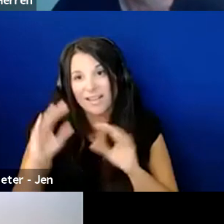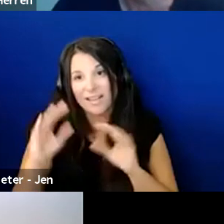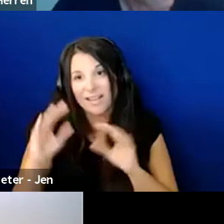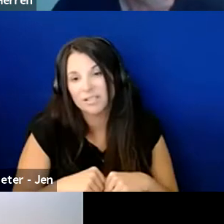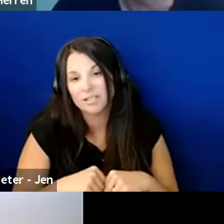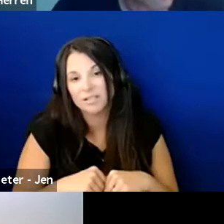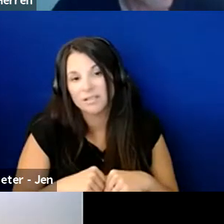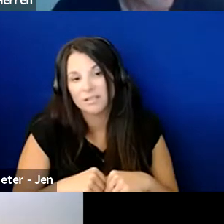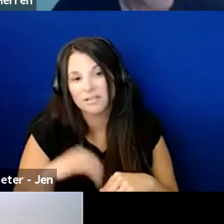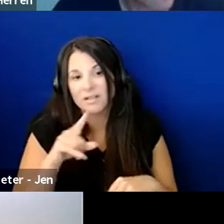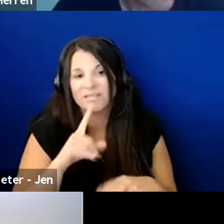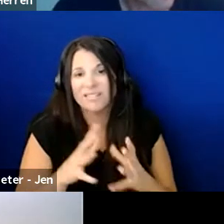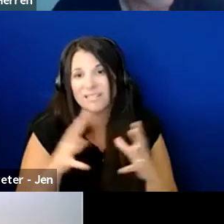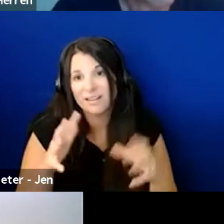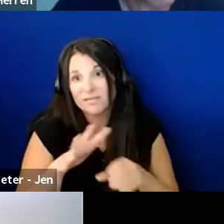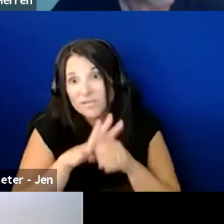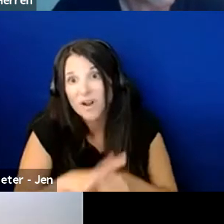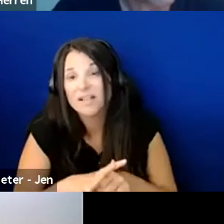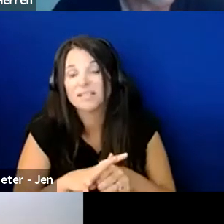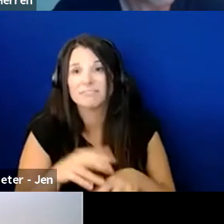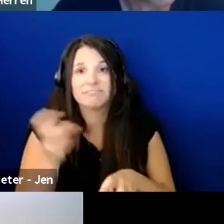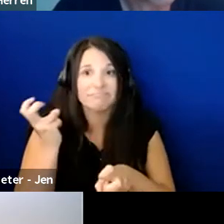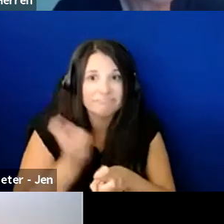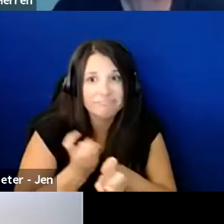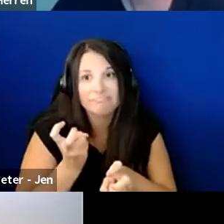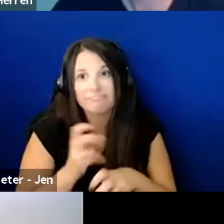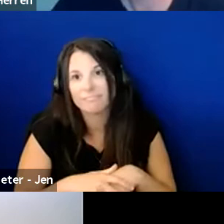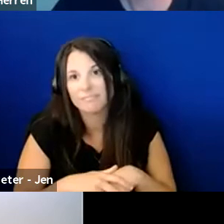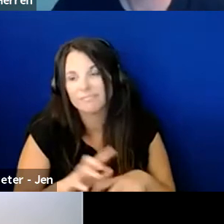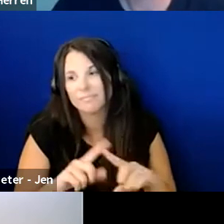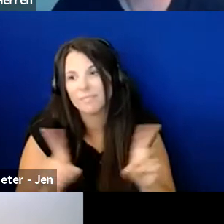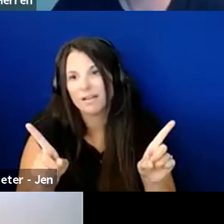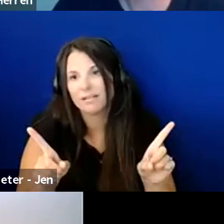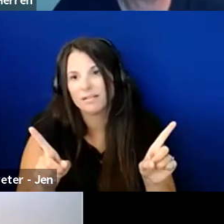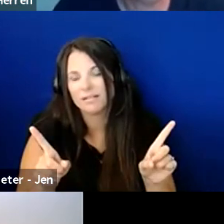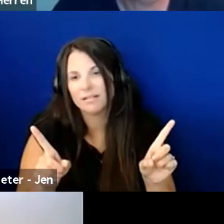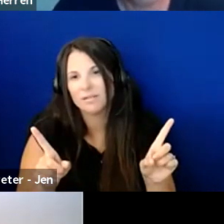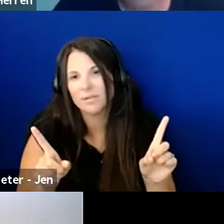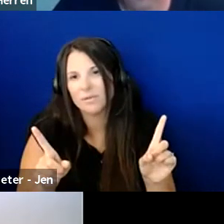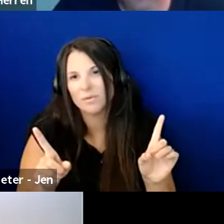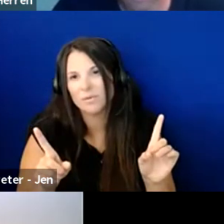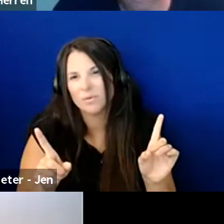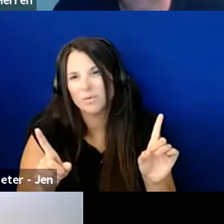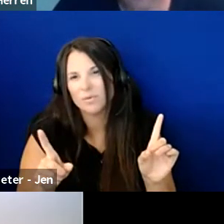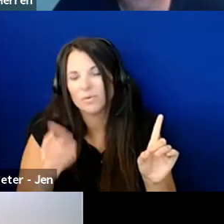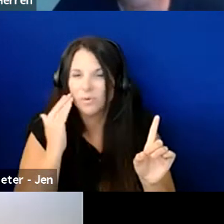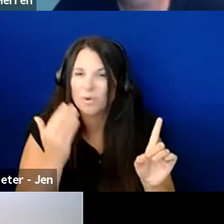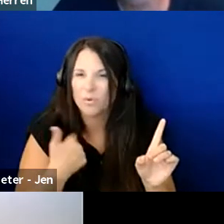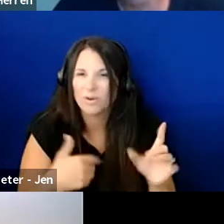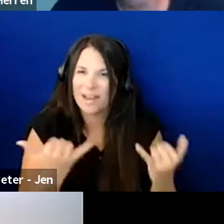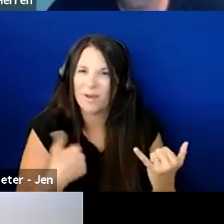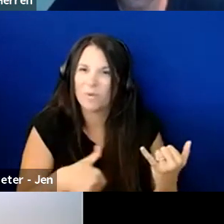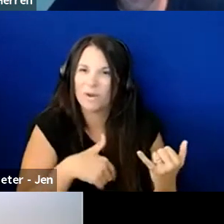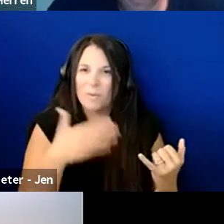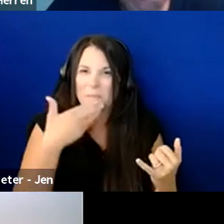It was stressful, it was hard, but we're in a better place than we were